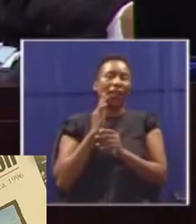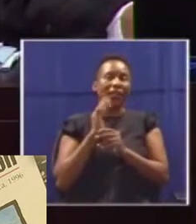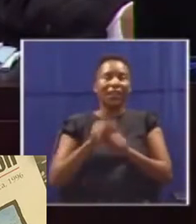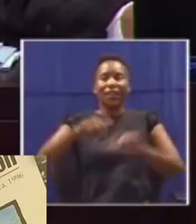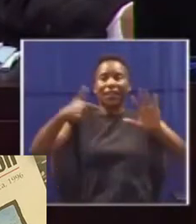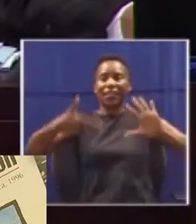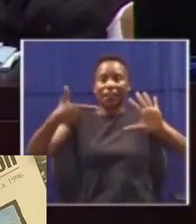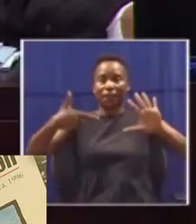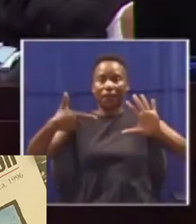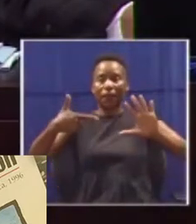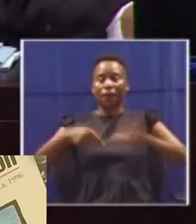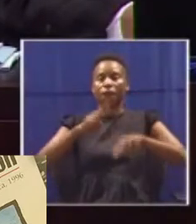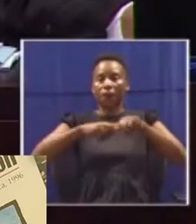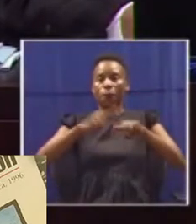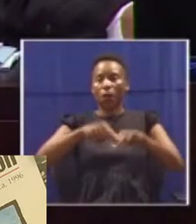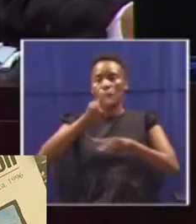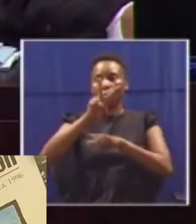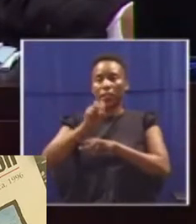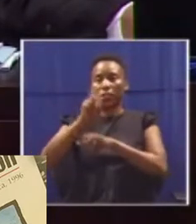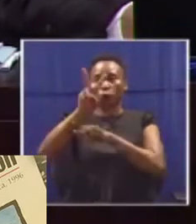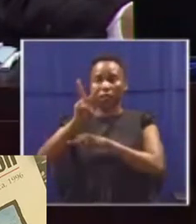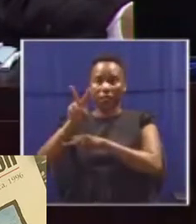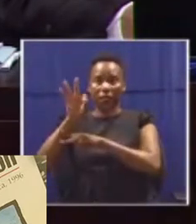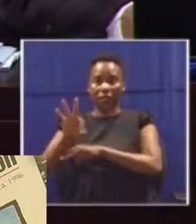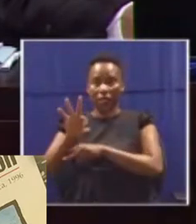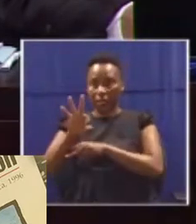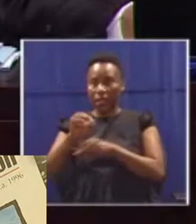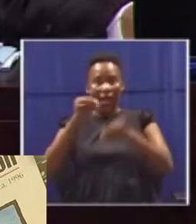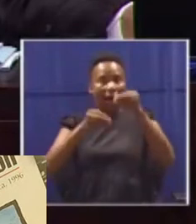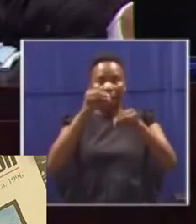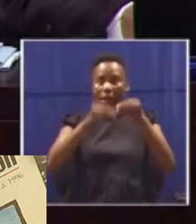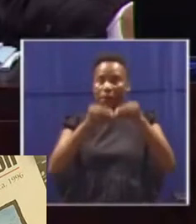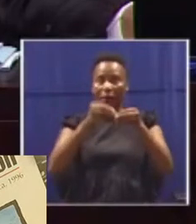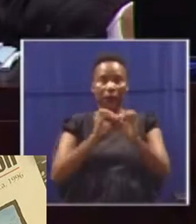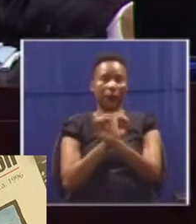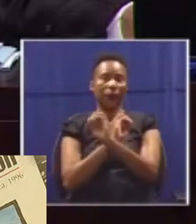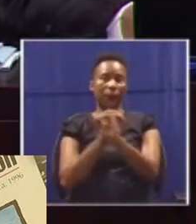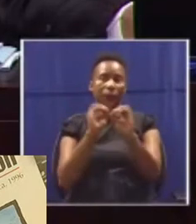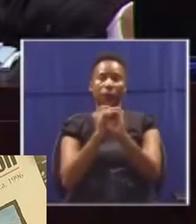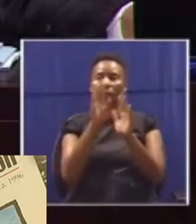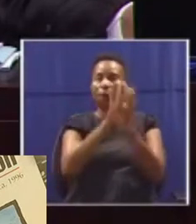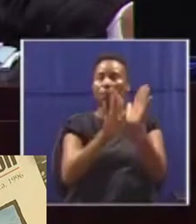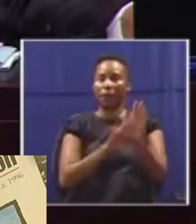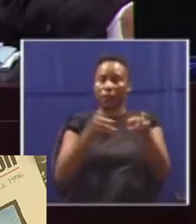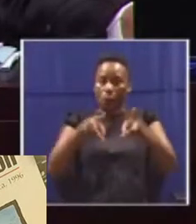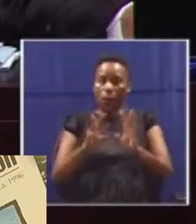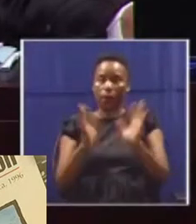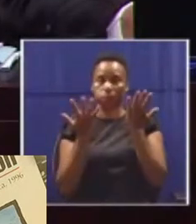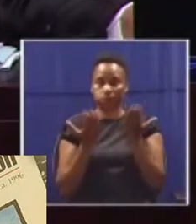February 2023, and there were no amendments to the bill as it is.